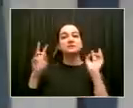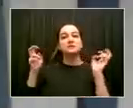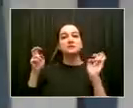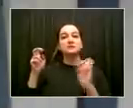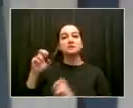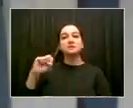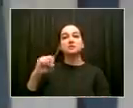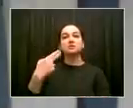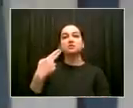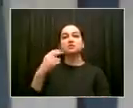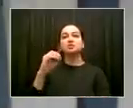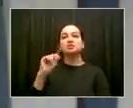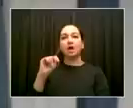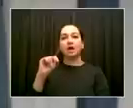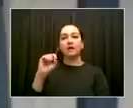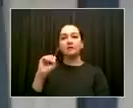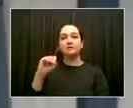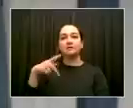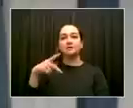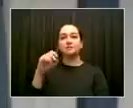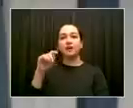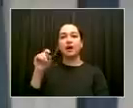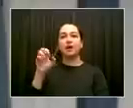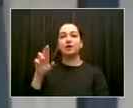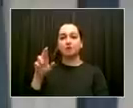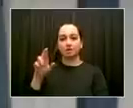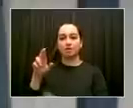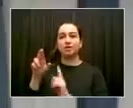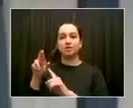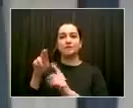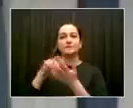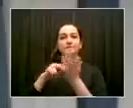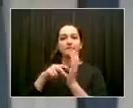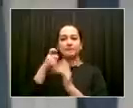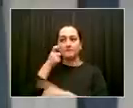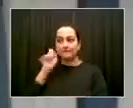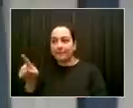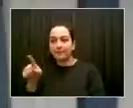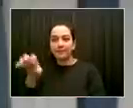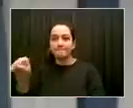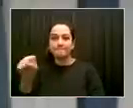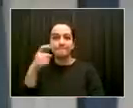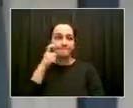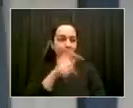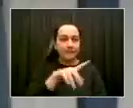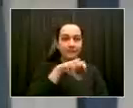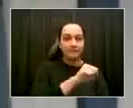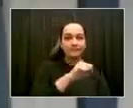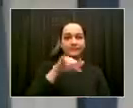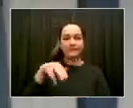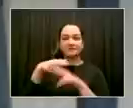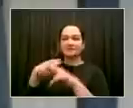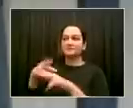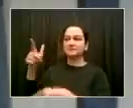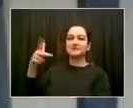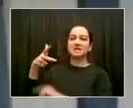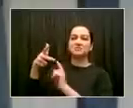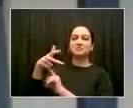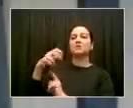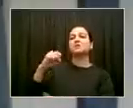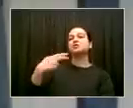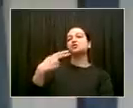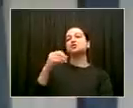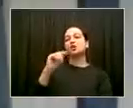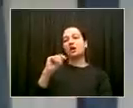call. There's been no report, and that alert is the only thing that we have to go on. We respond to the scene. We are